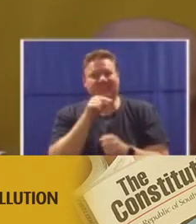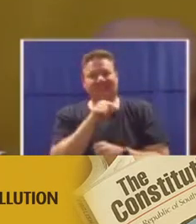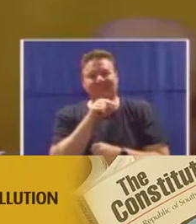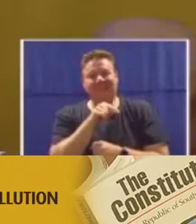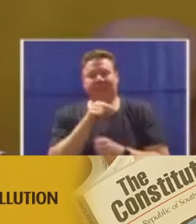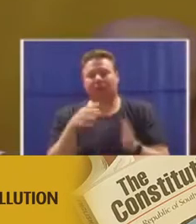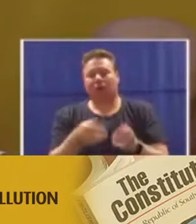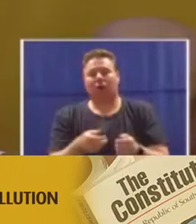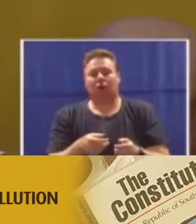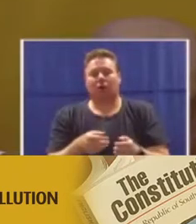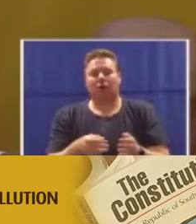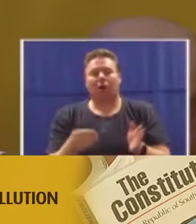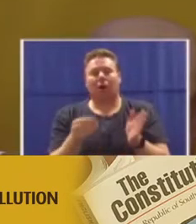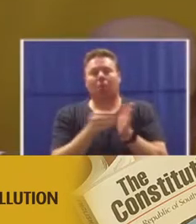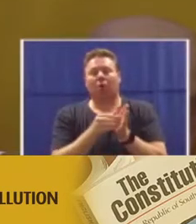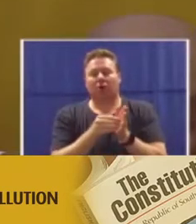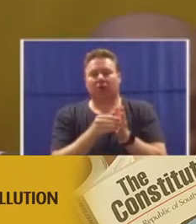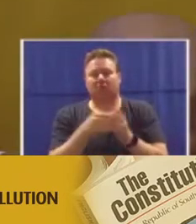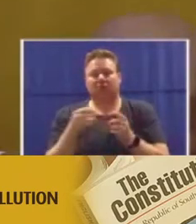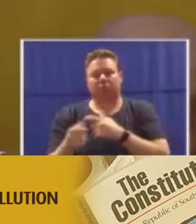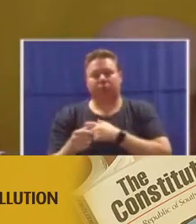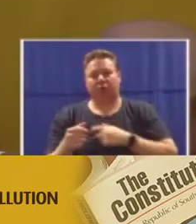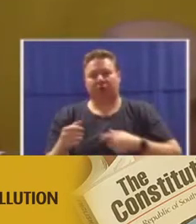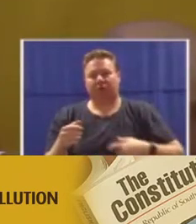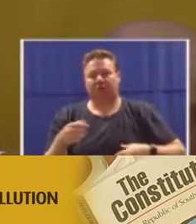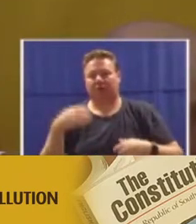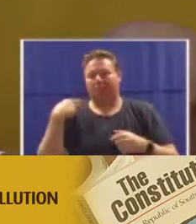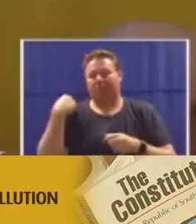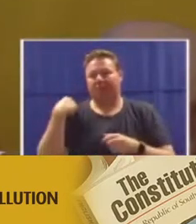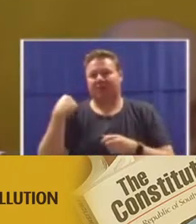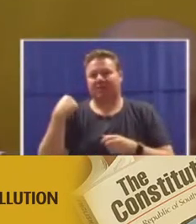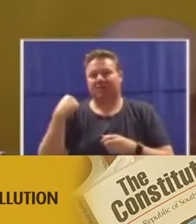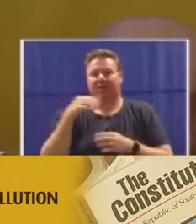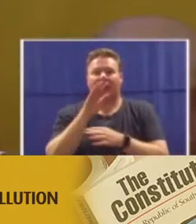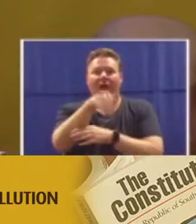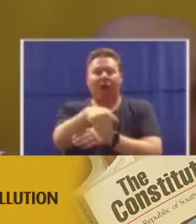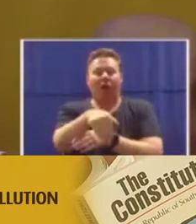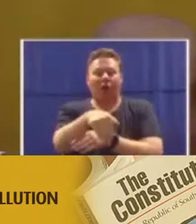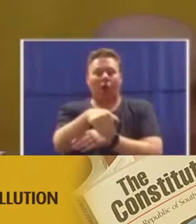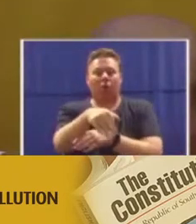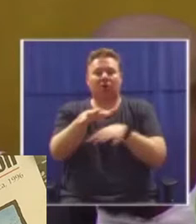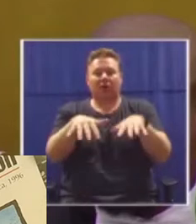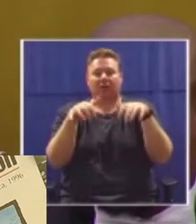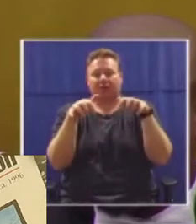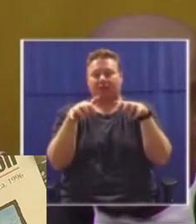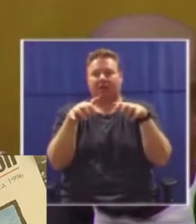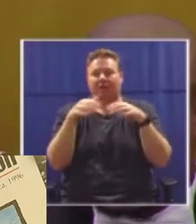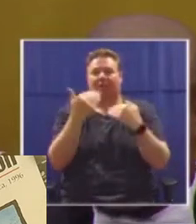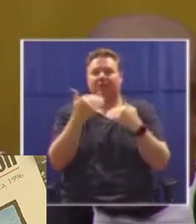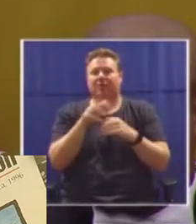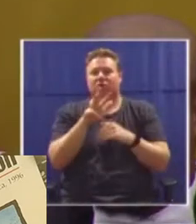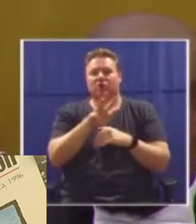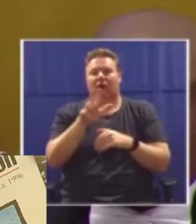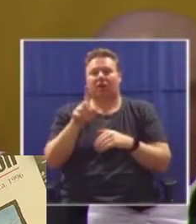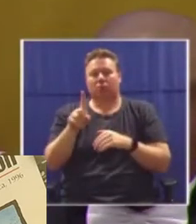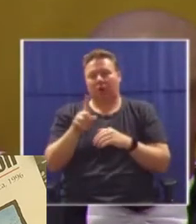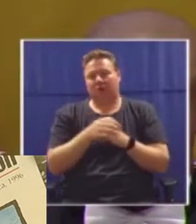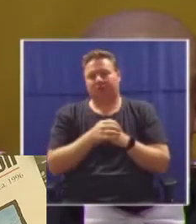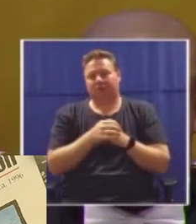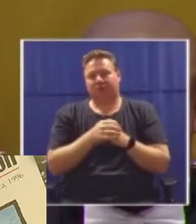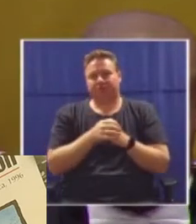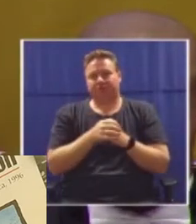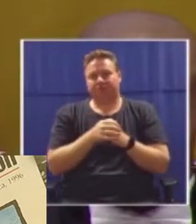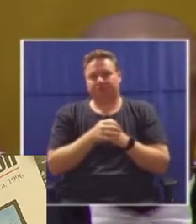was appointed by the President as a minister from outside of the Assembly in terms of Section 91, Subsection